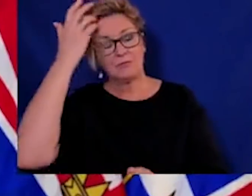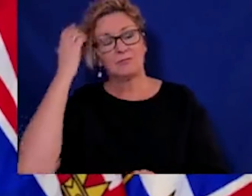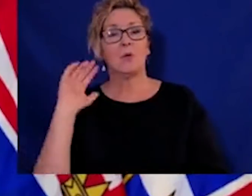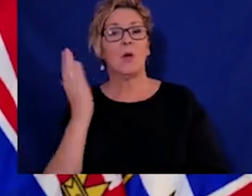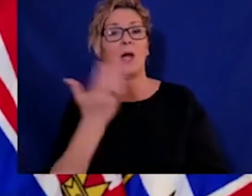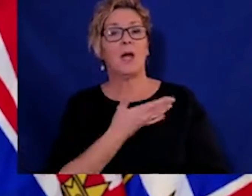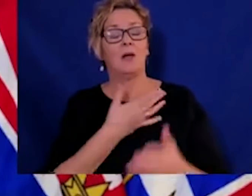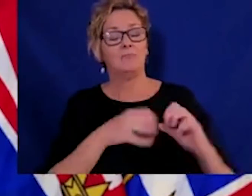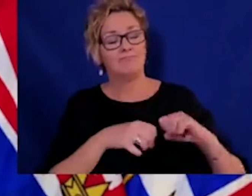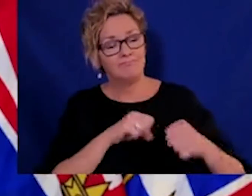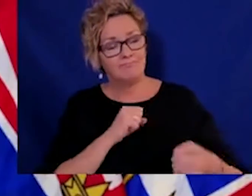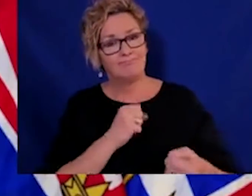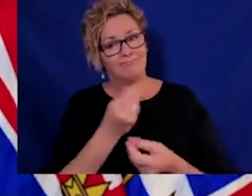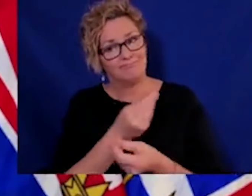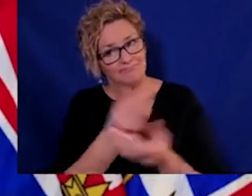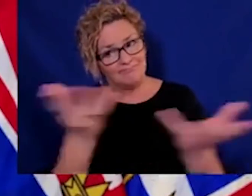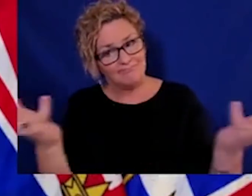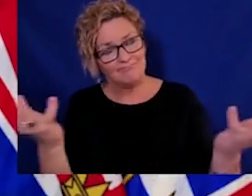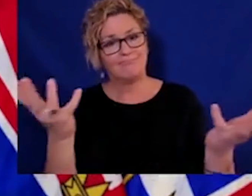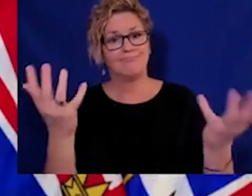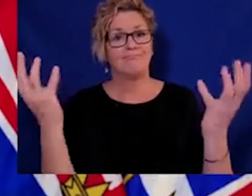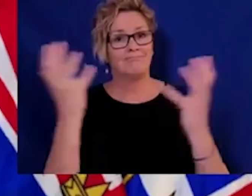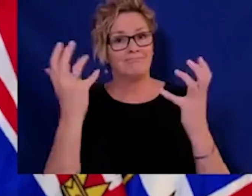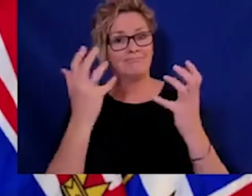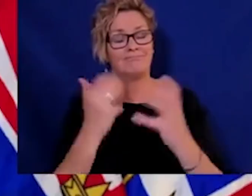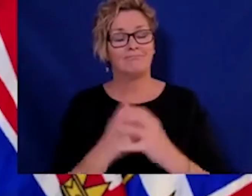Columbia. We have